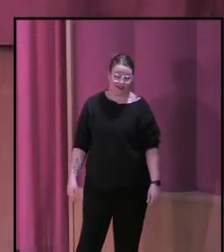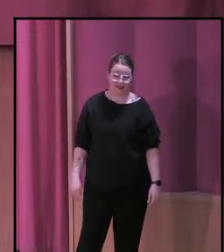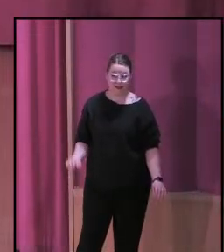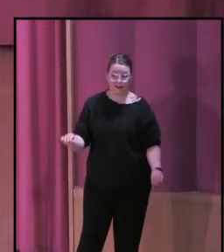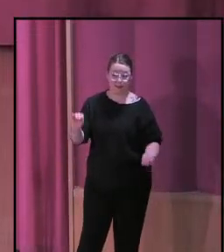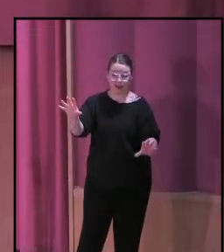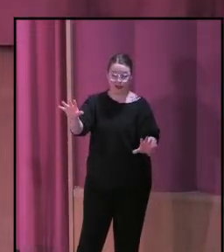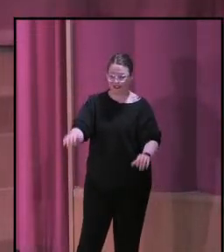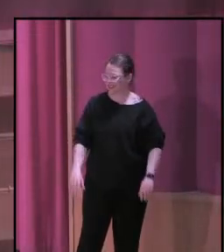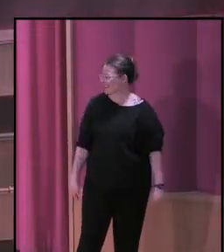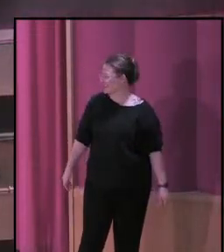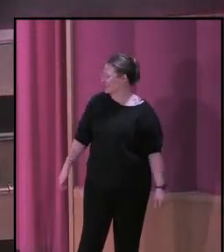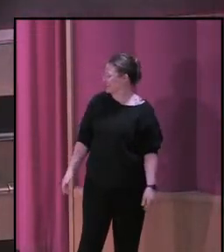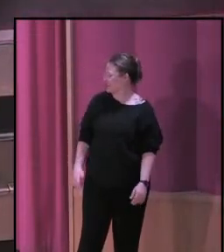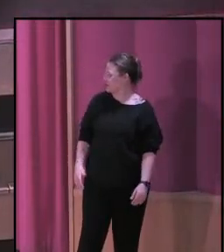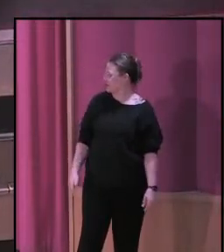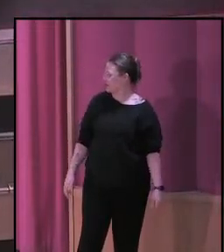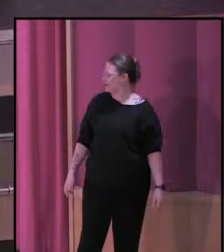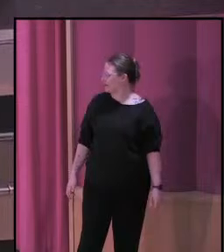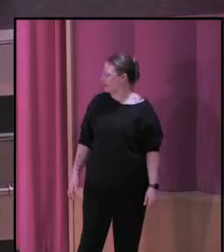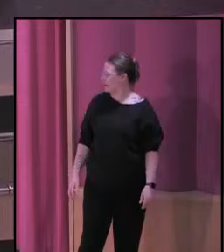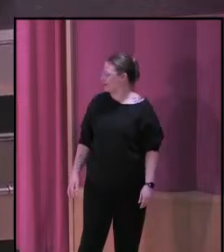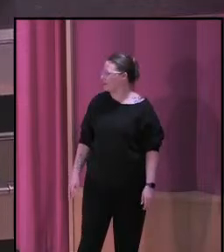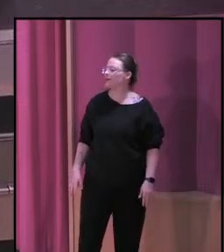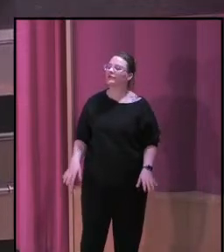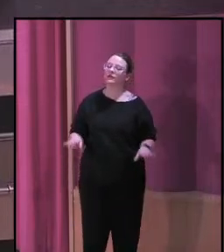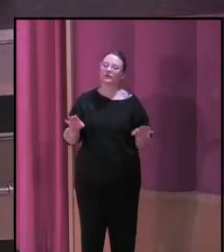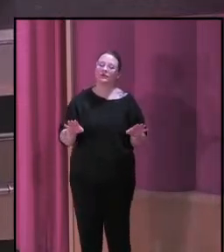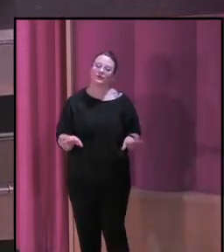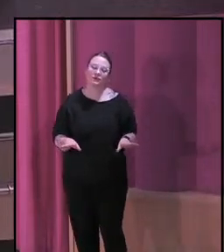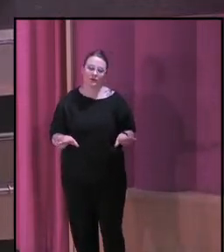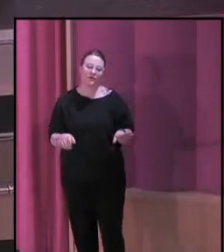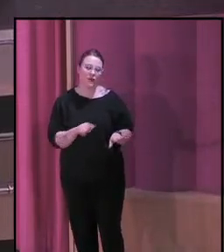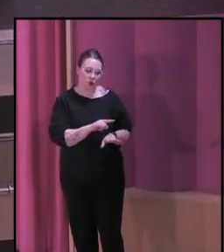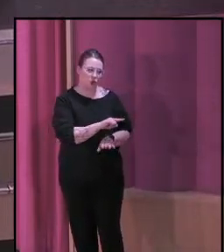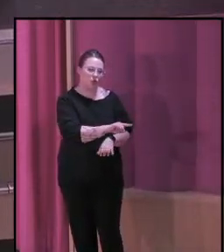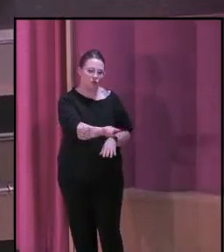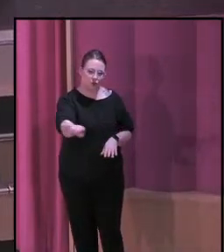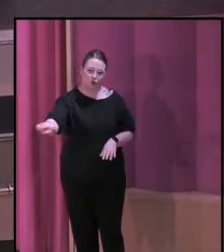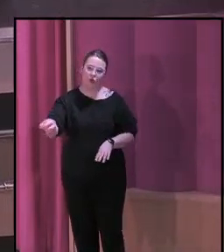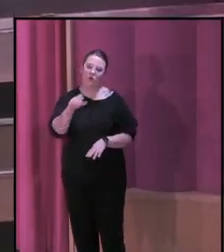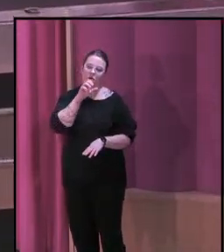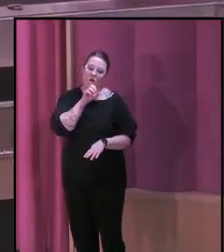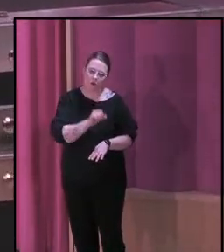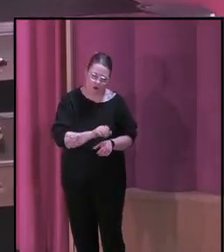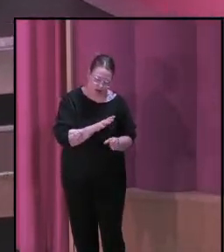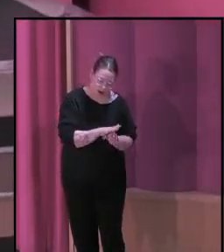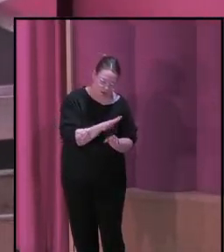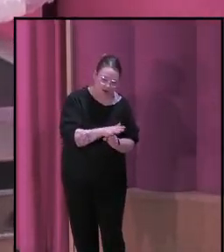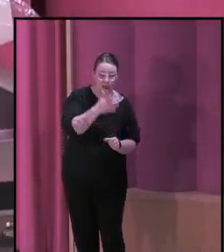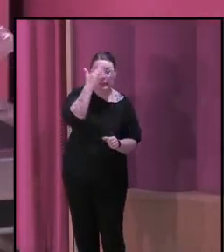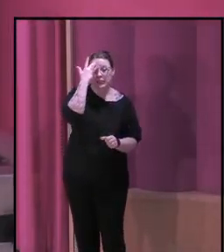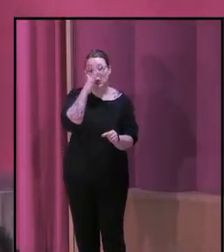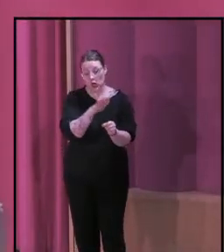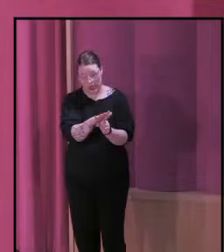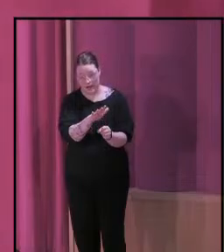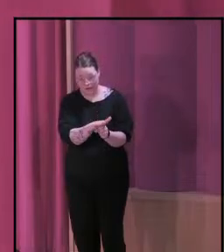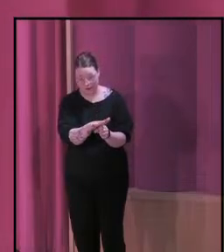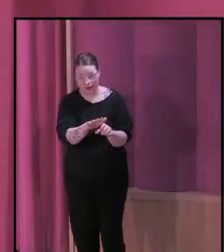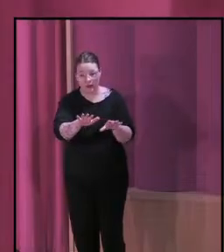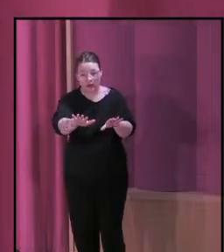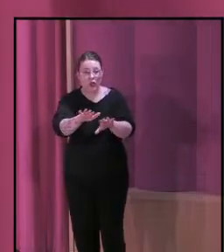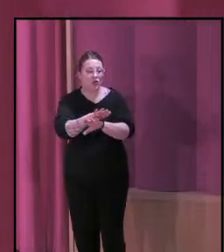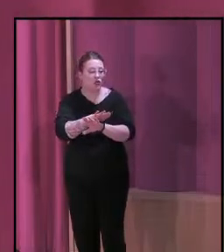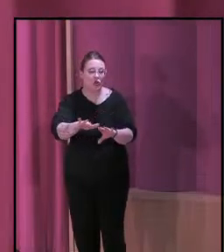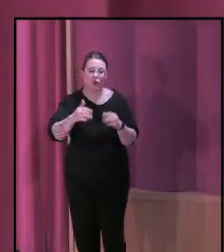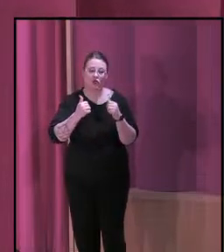right. I know I don't need to say this because I know everyone here is old enough and certainly smart enough to realize it. I am, in fact, a trained